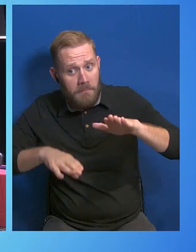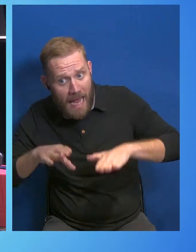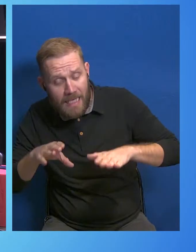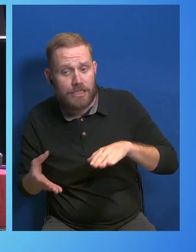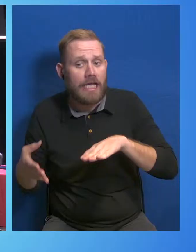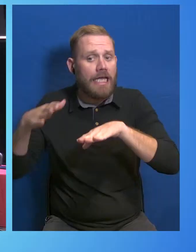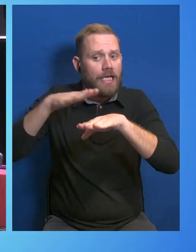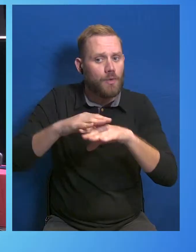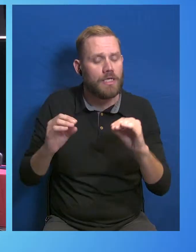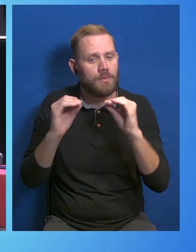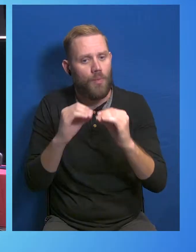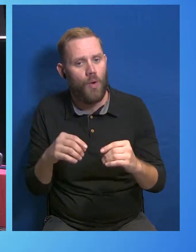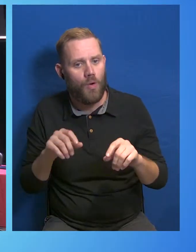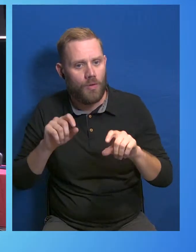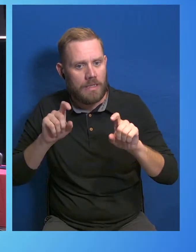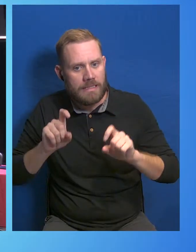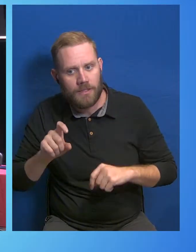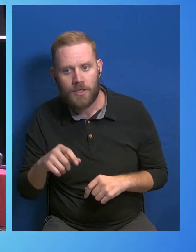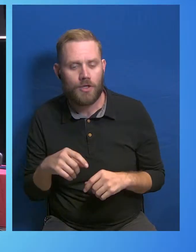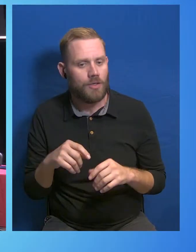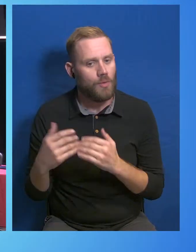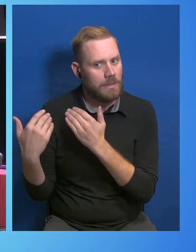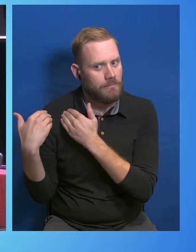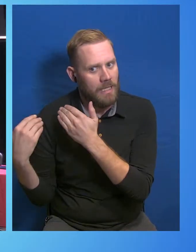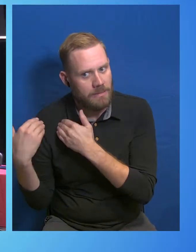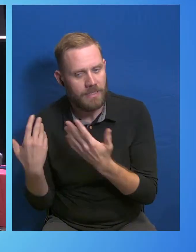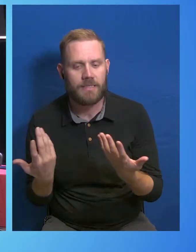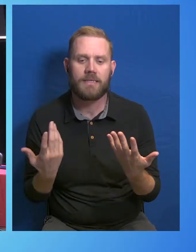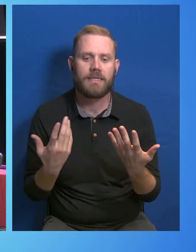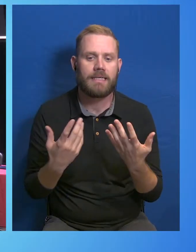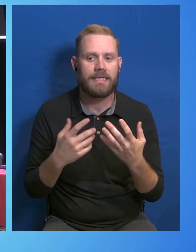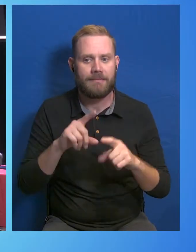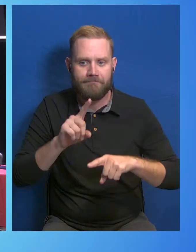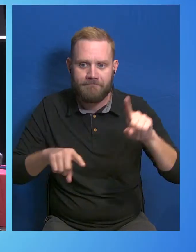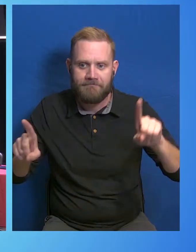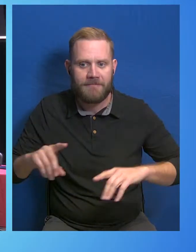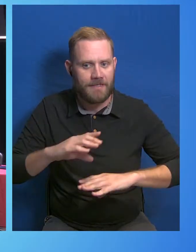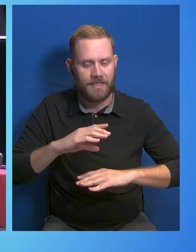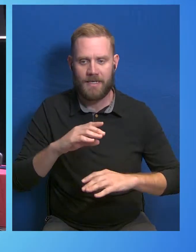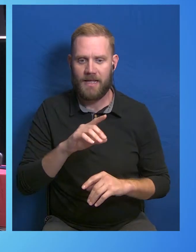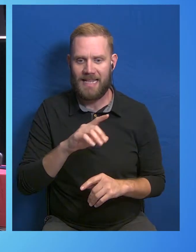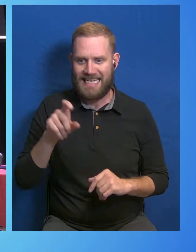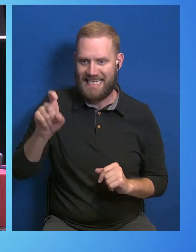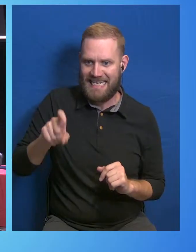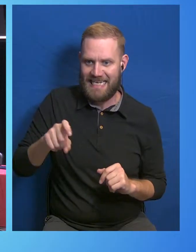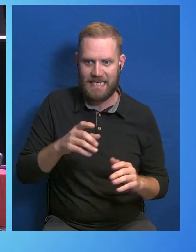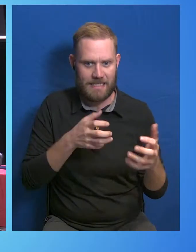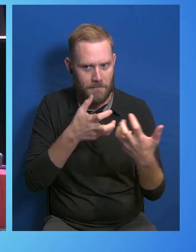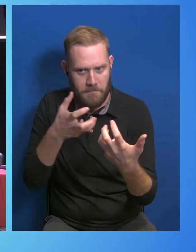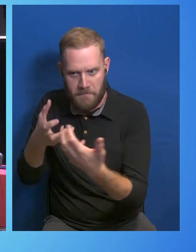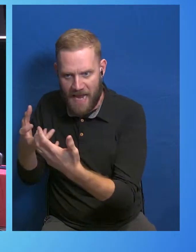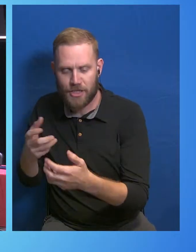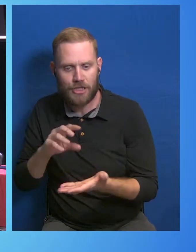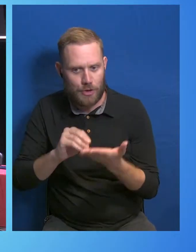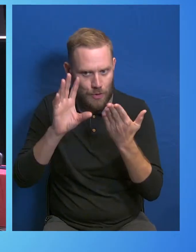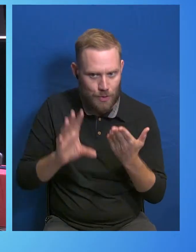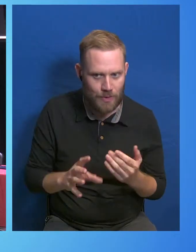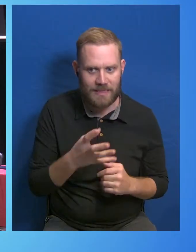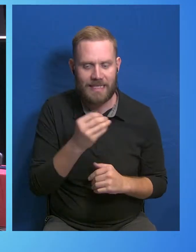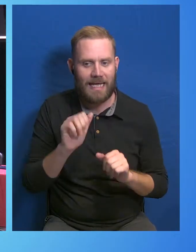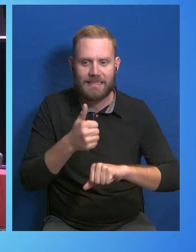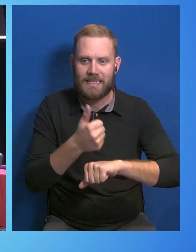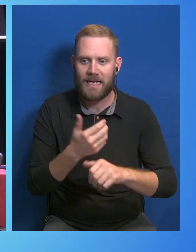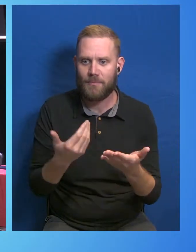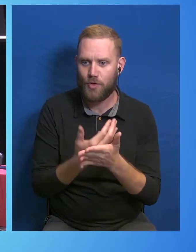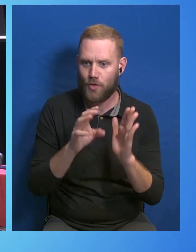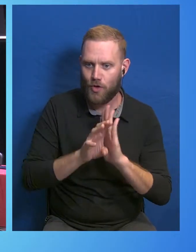increasing responsibilities, from meeting diverse learning needs to implementing new curriculum standards,